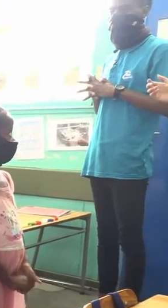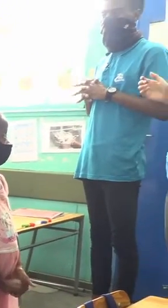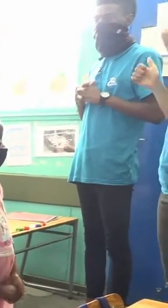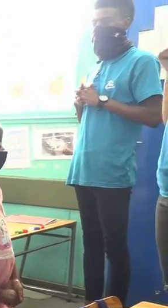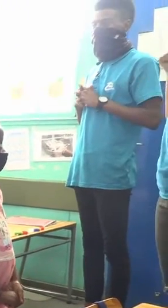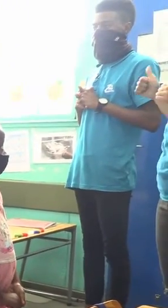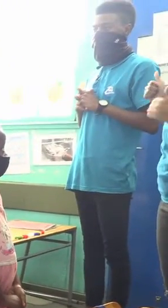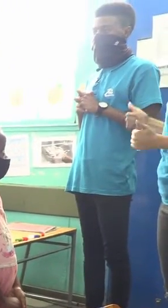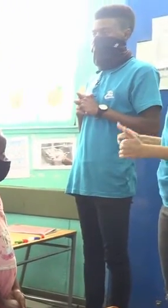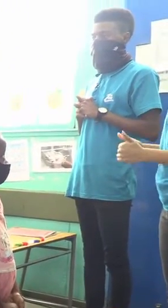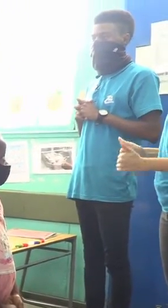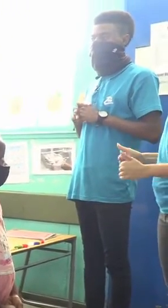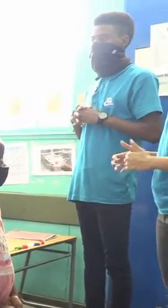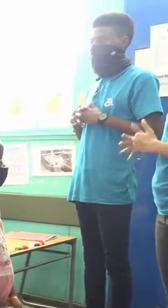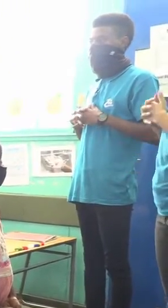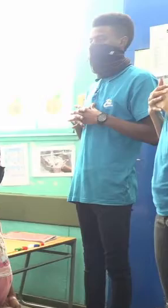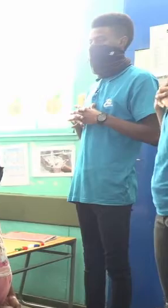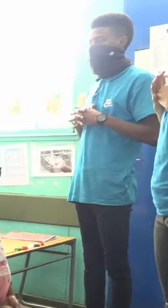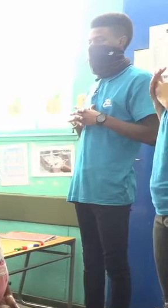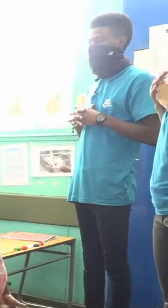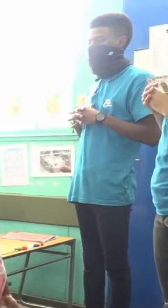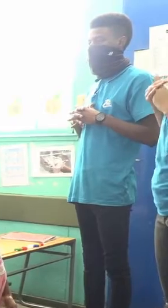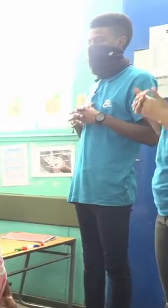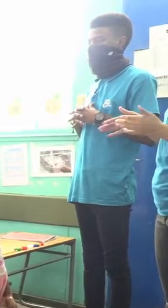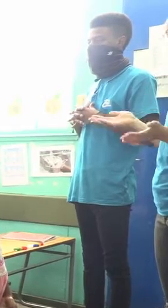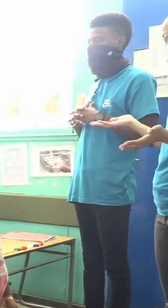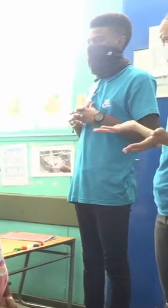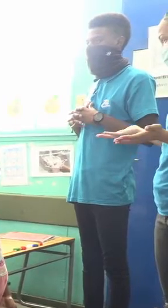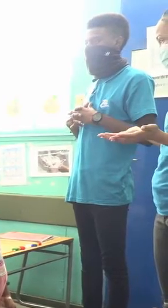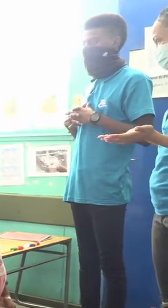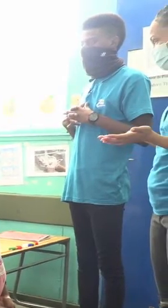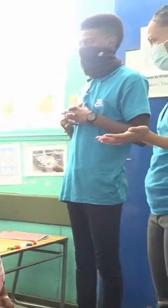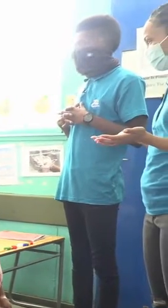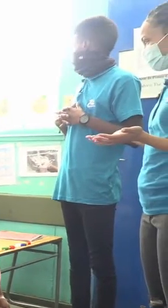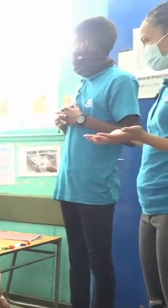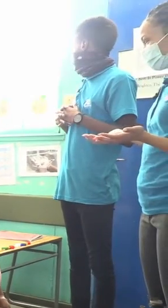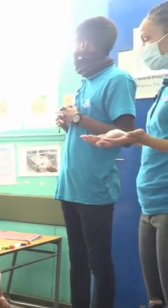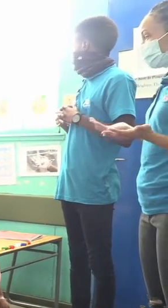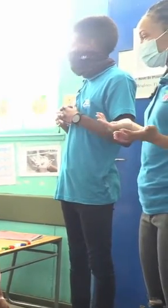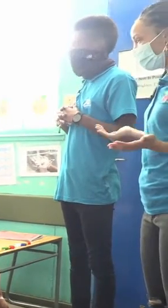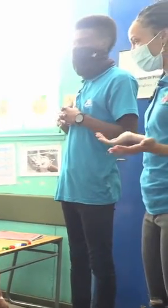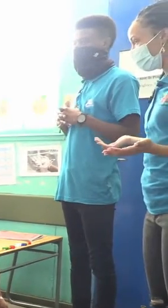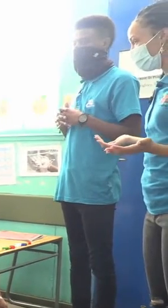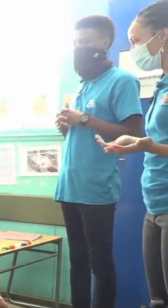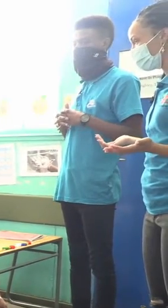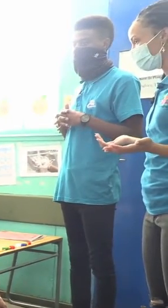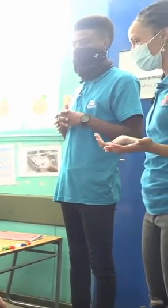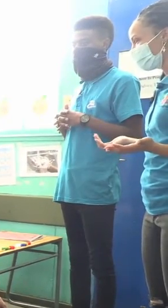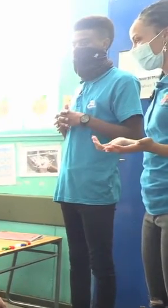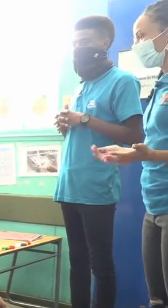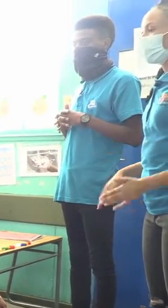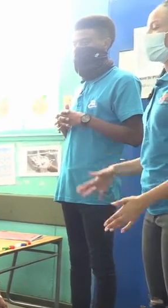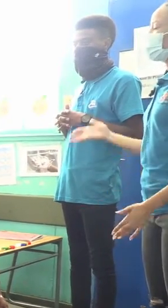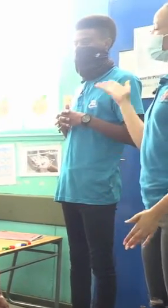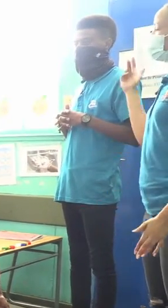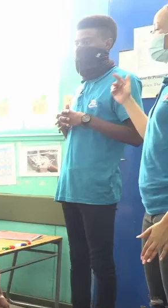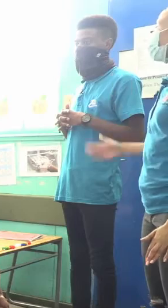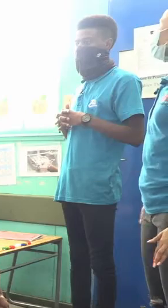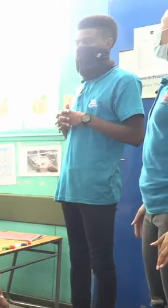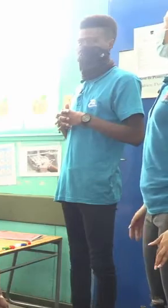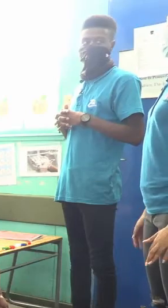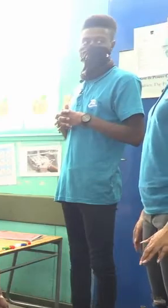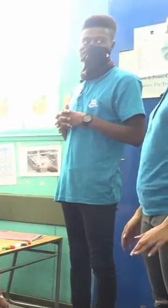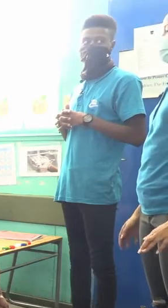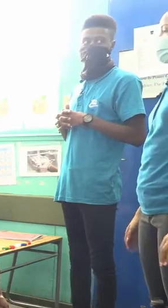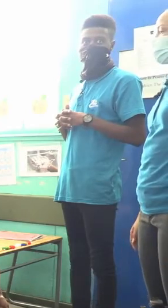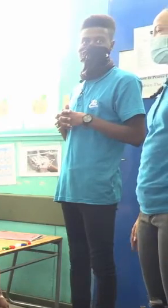You guys are such good friends. Wow, I enjoyed it so much. Did you enjoy it? Yes. You want more? Yes. Okay, now it's time for